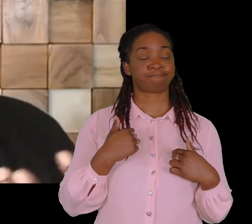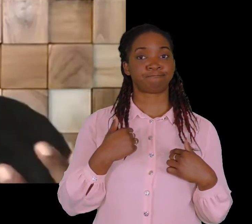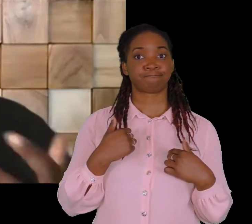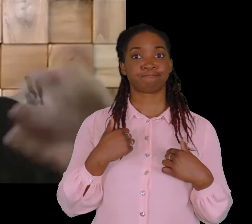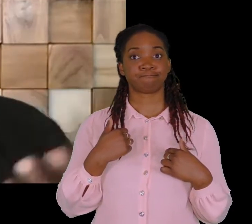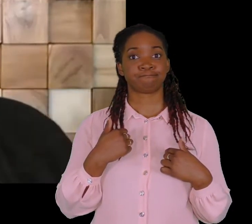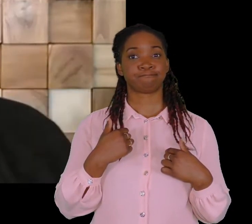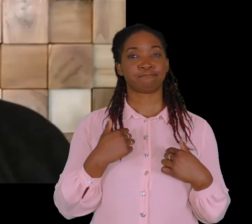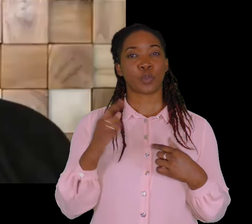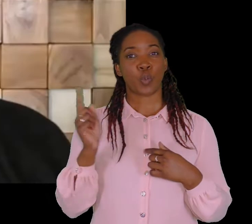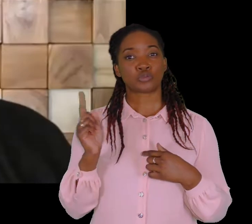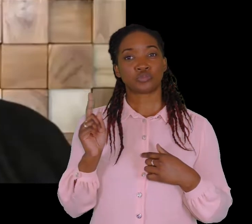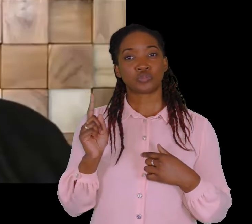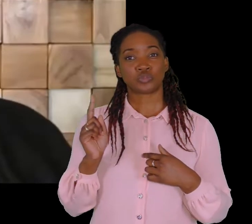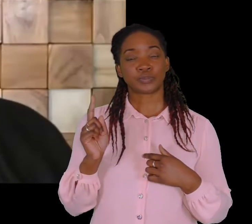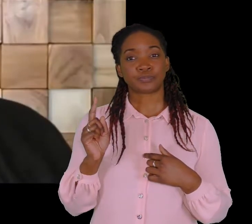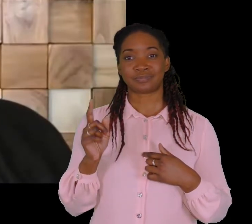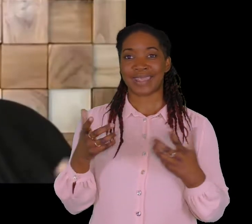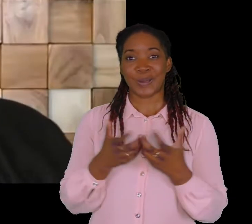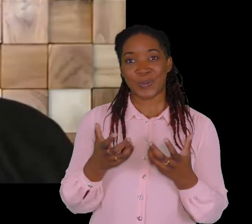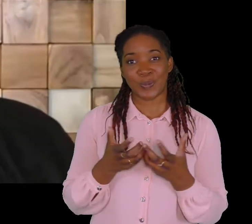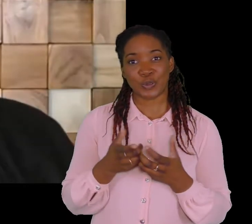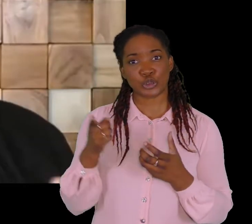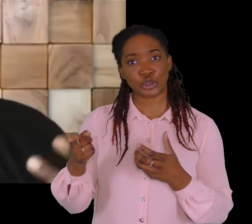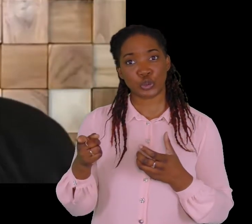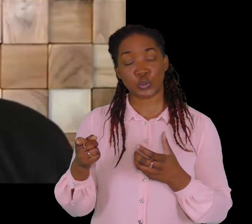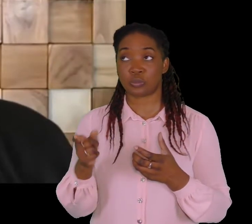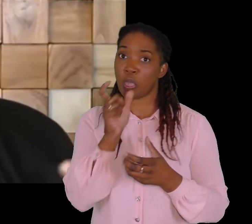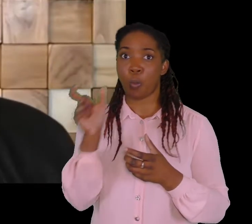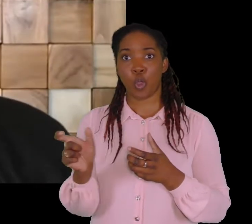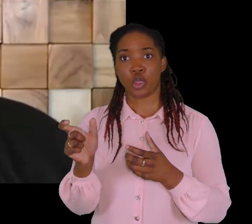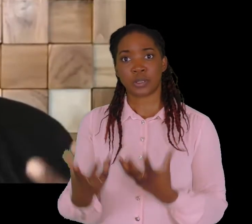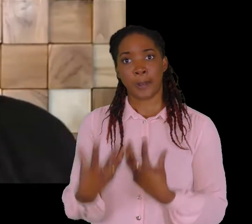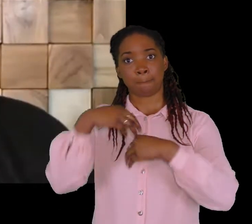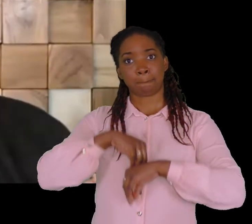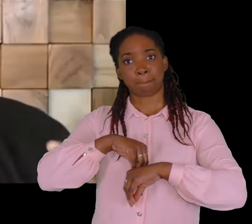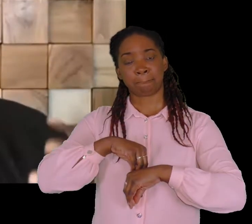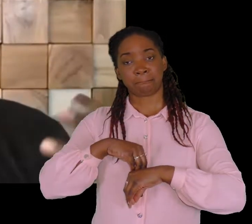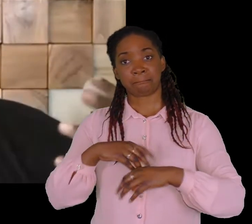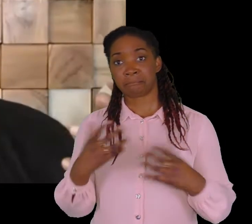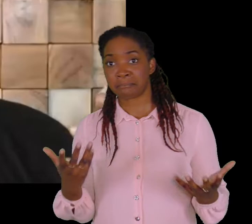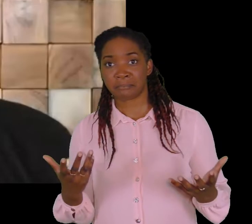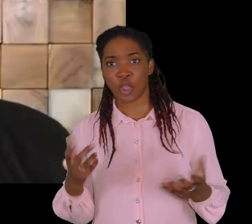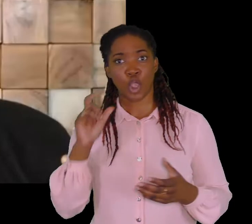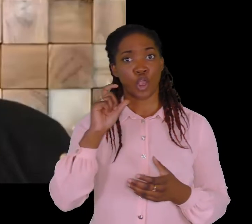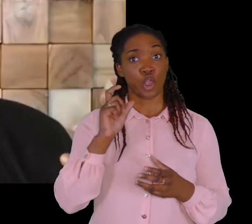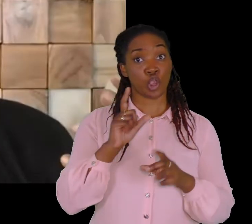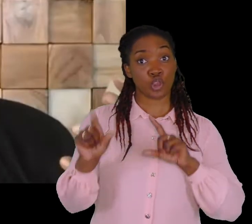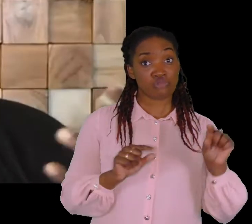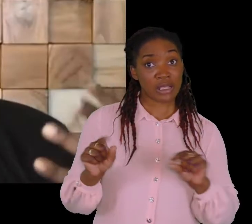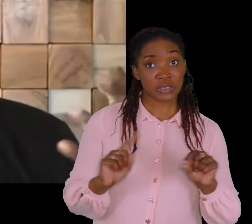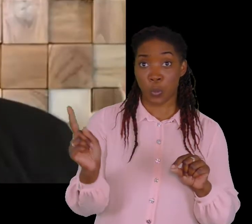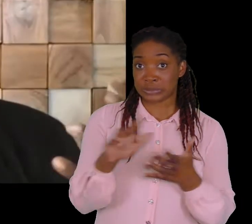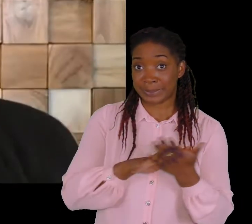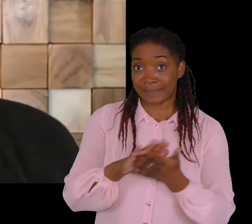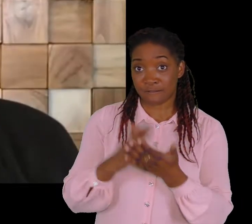did you inhabit that term, Hassan? I mean, what did curating mean to you, if anything? I mean, you